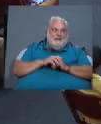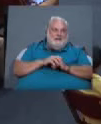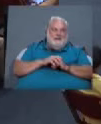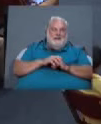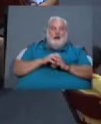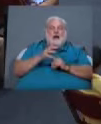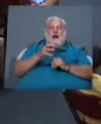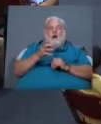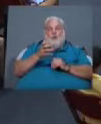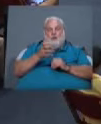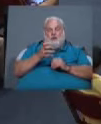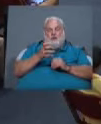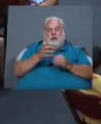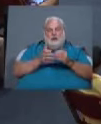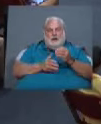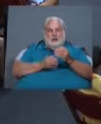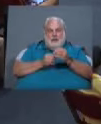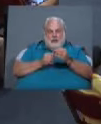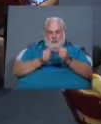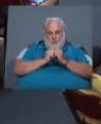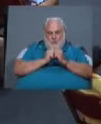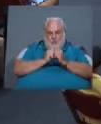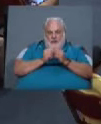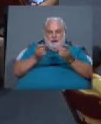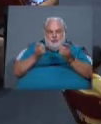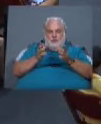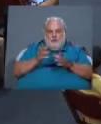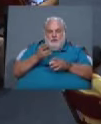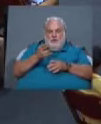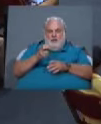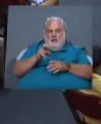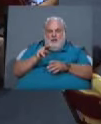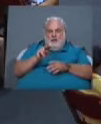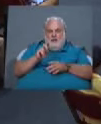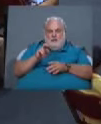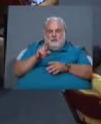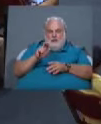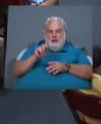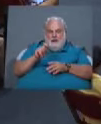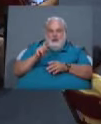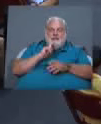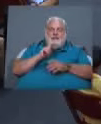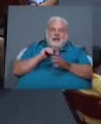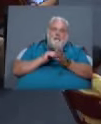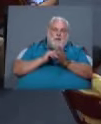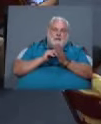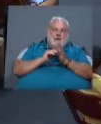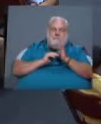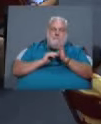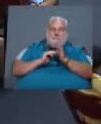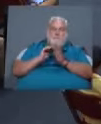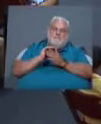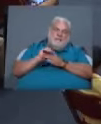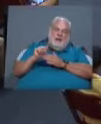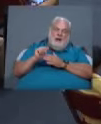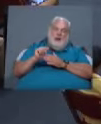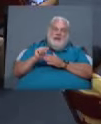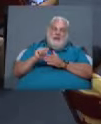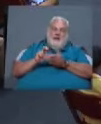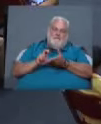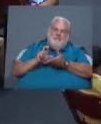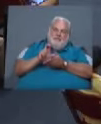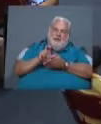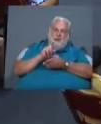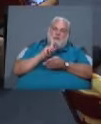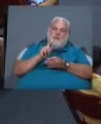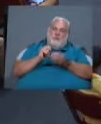I wanted to concur with Director Hendricks. This is a multi-million dollar investment in one of the probably poorest